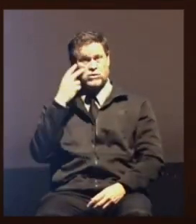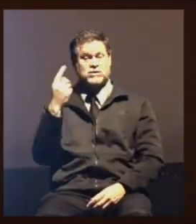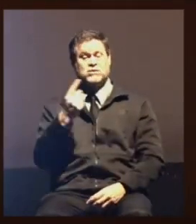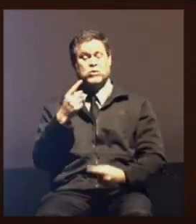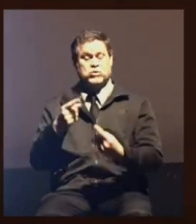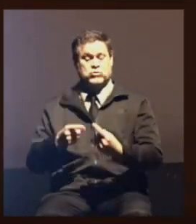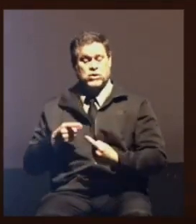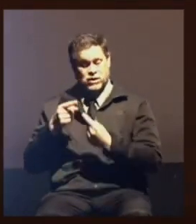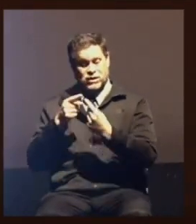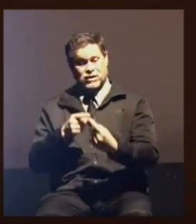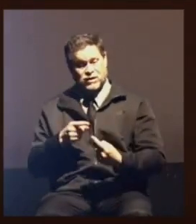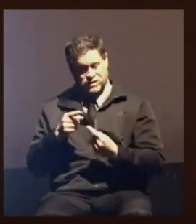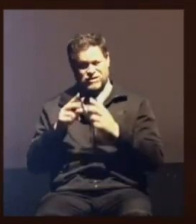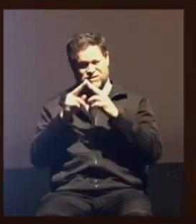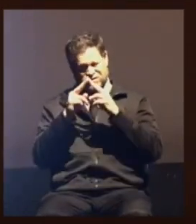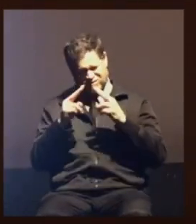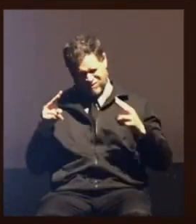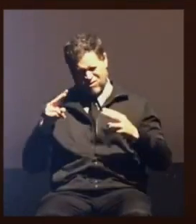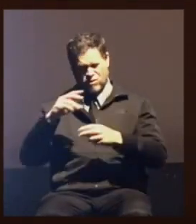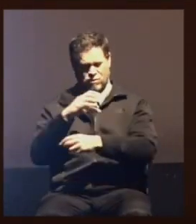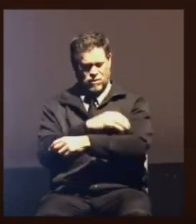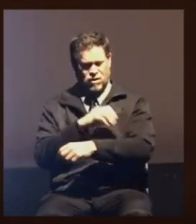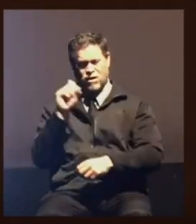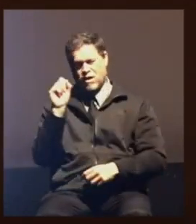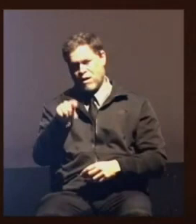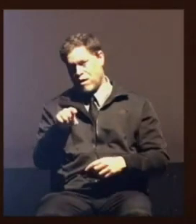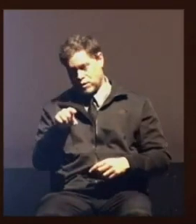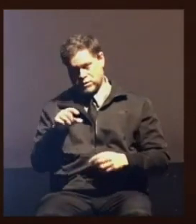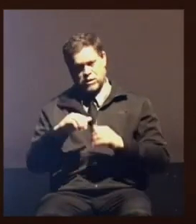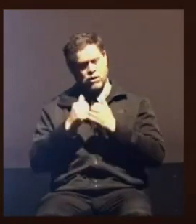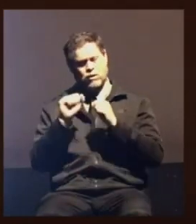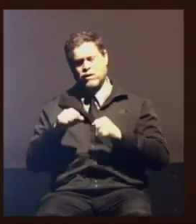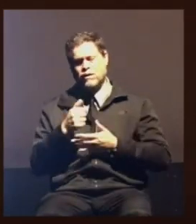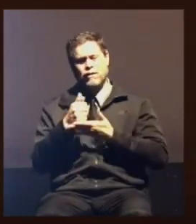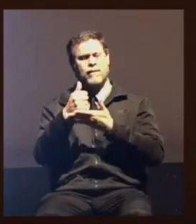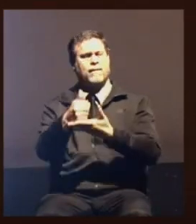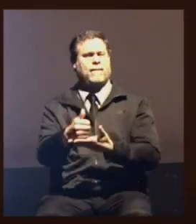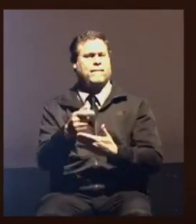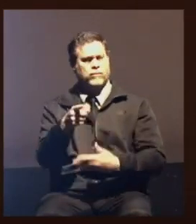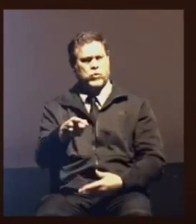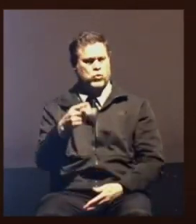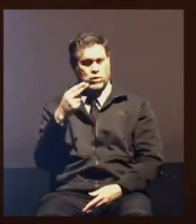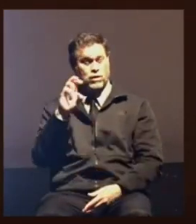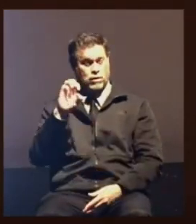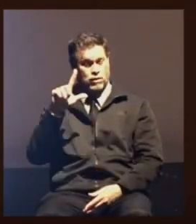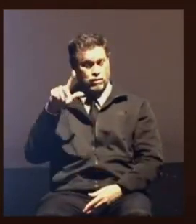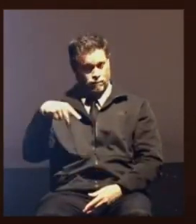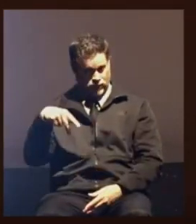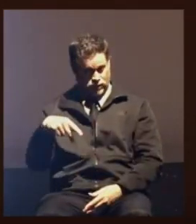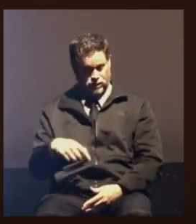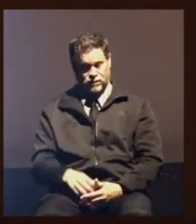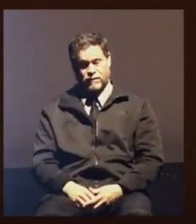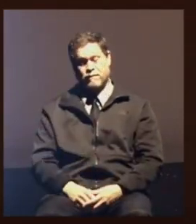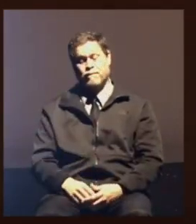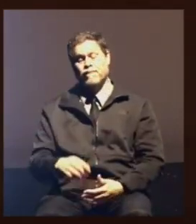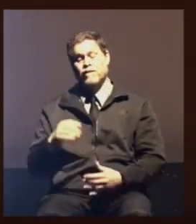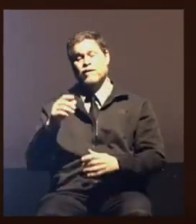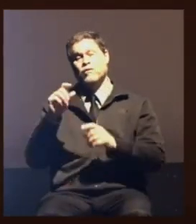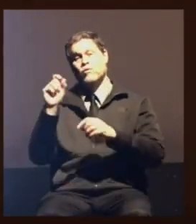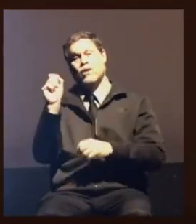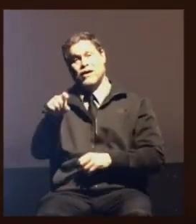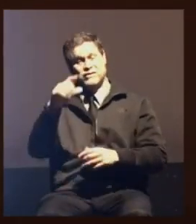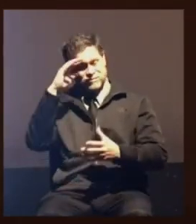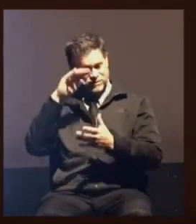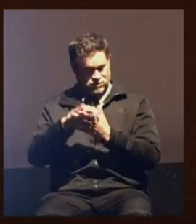someone struggling, it is very powerful to ask, "How can I help you?" In the asking, believe me,